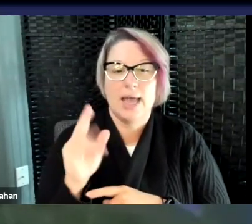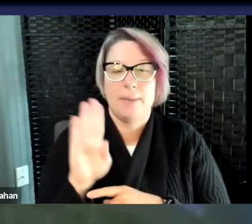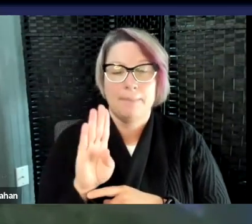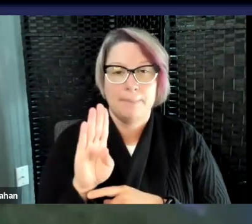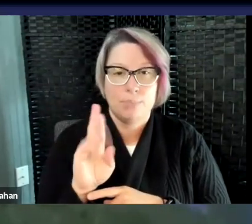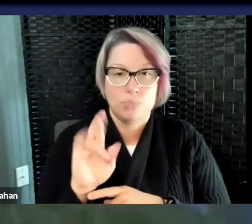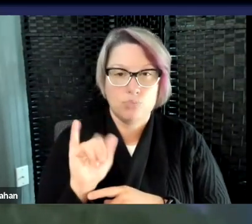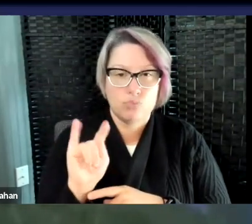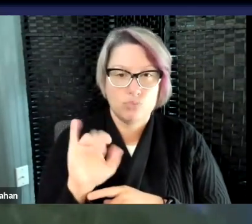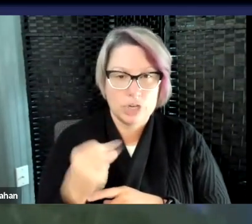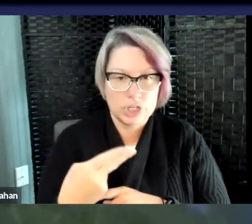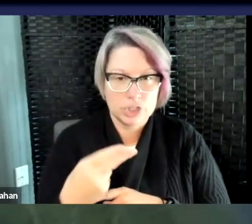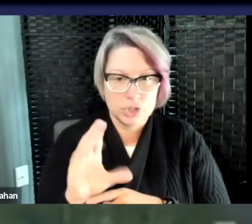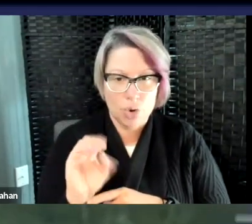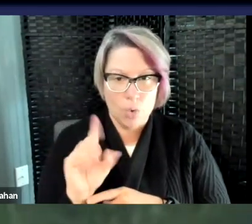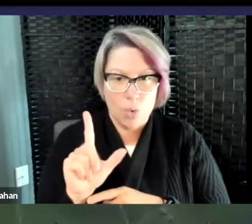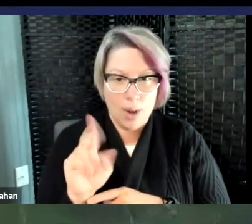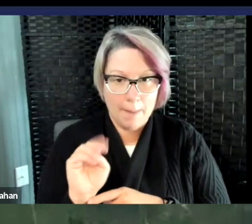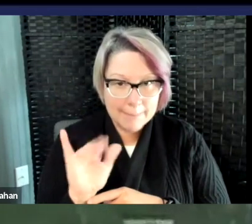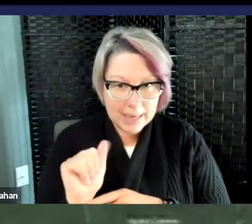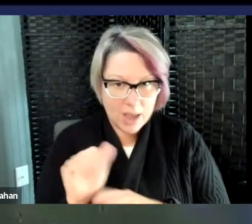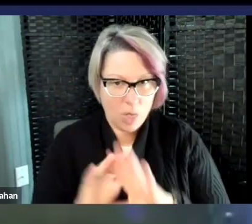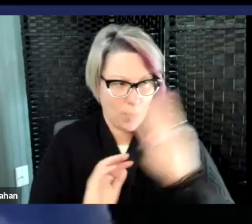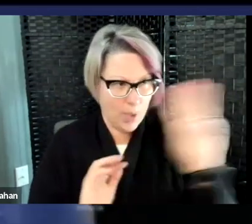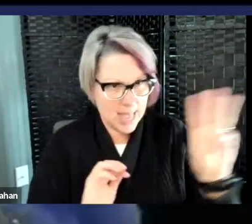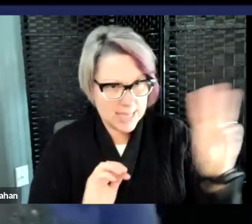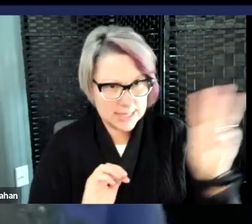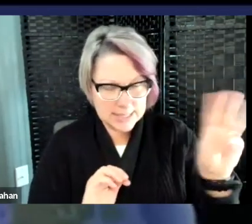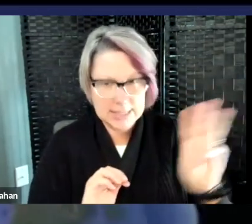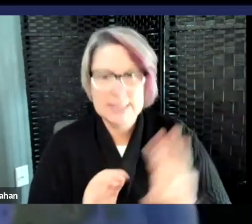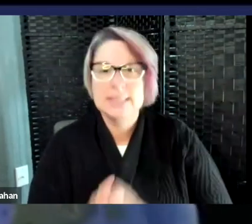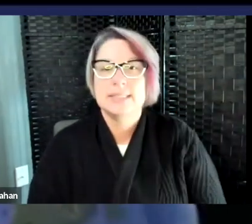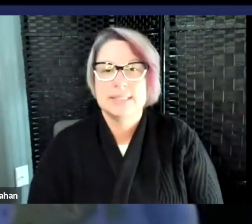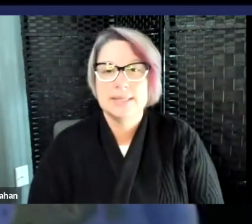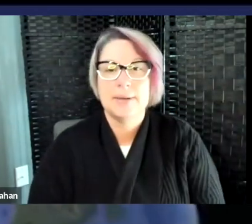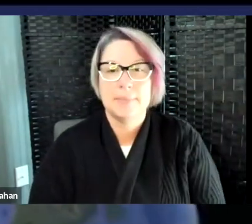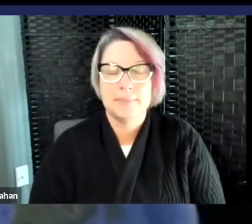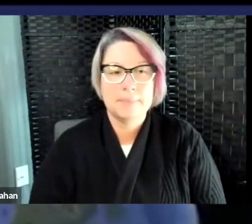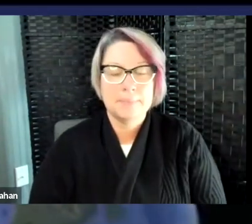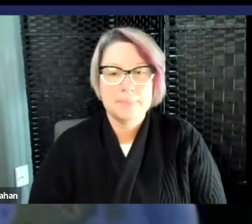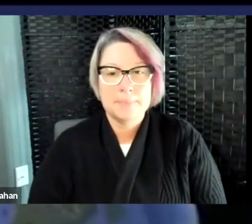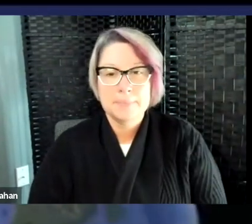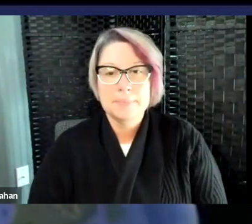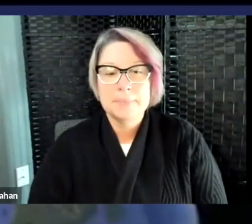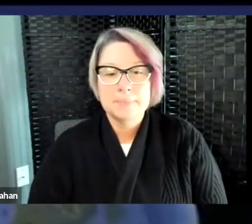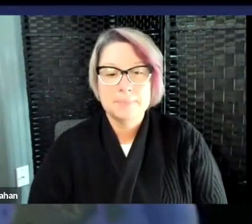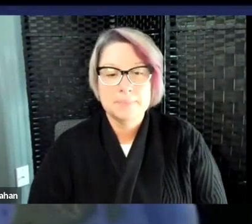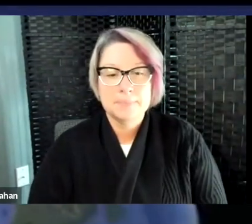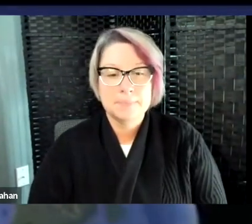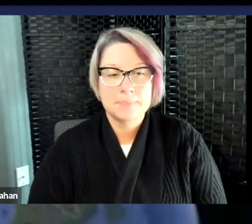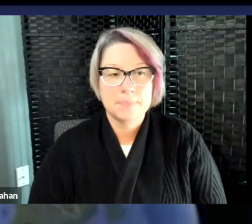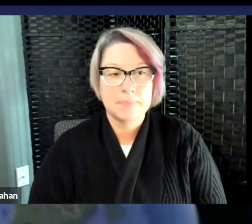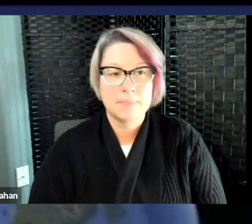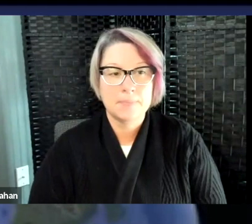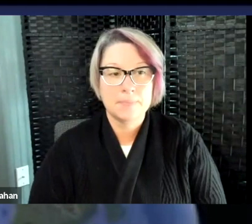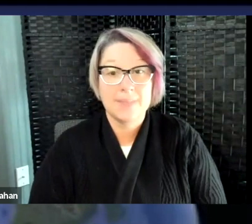is over here on the West Coast. This is pretty cool, right? We have some people here on the West Coast of Canada. And